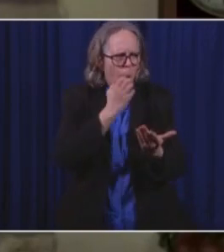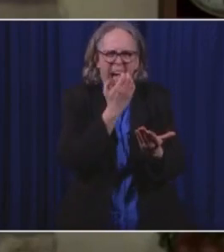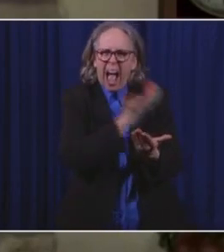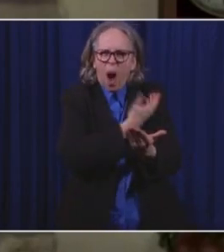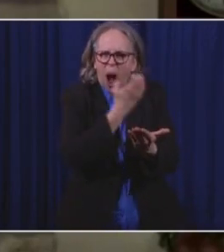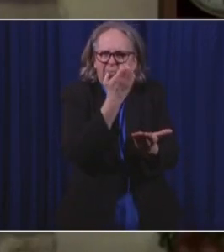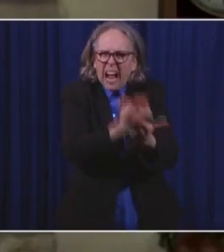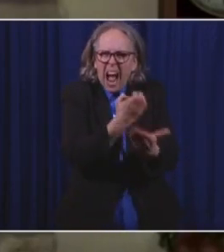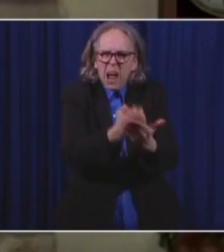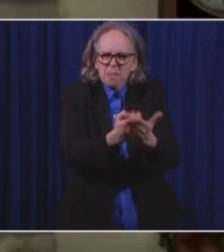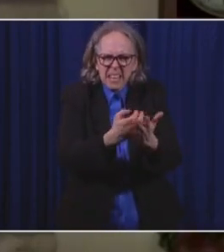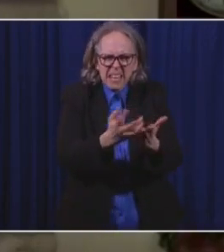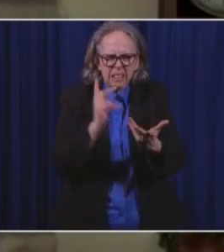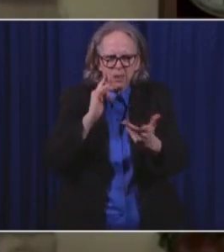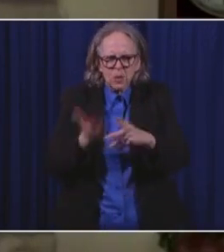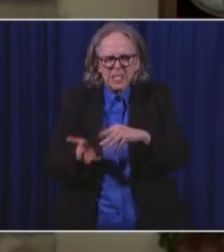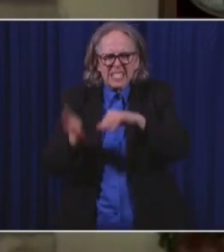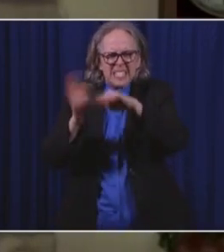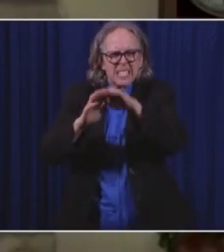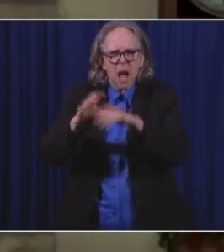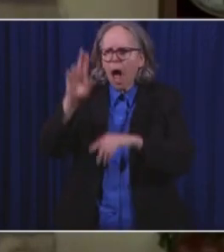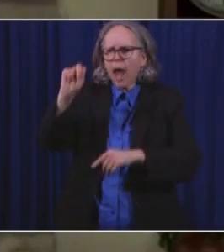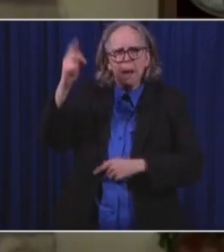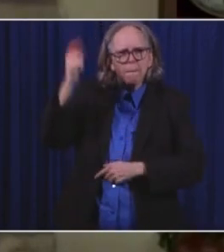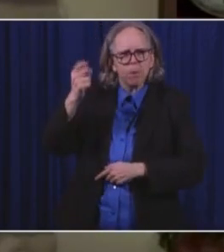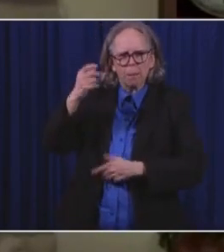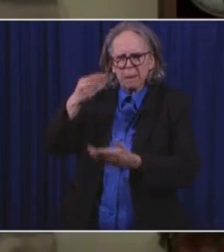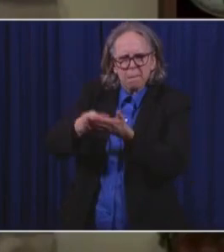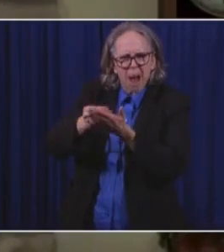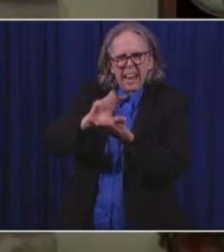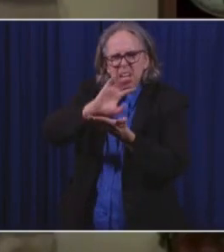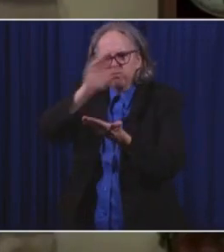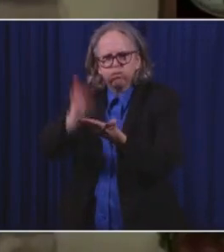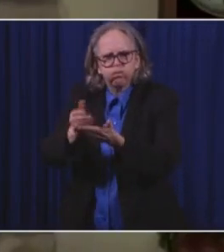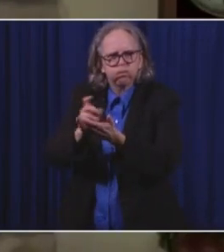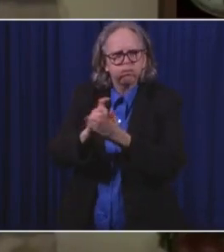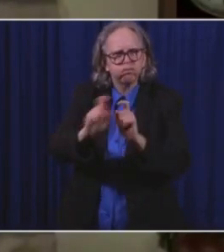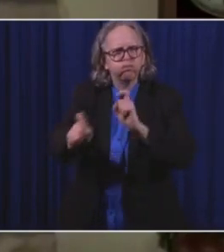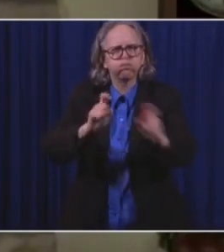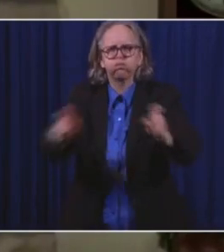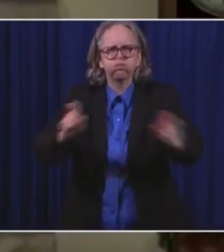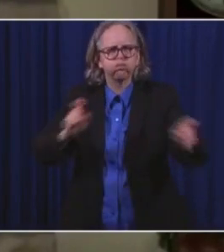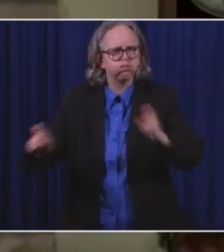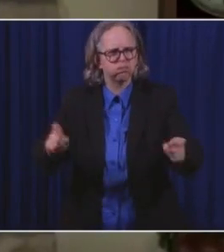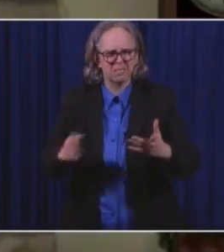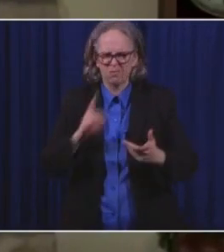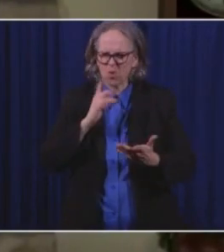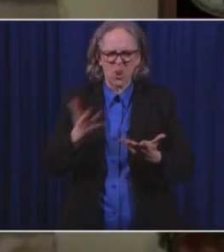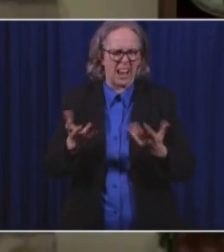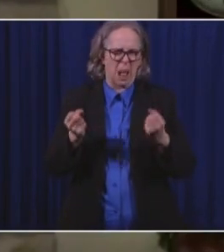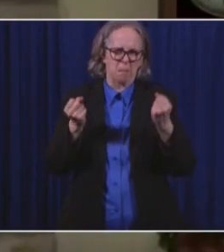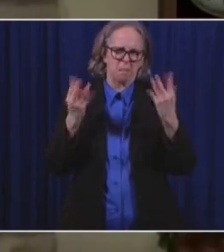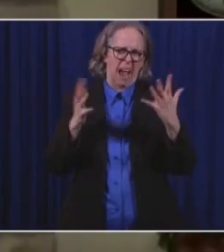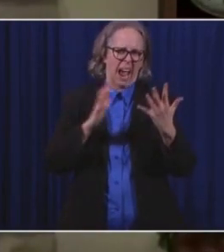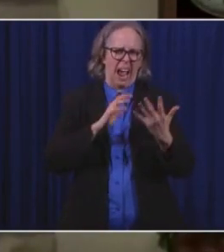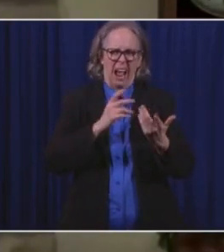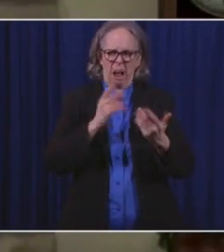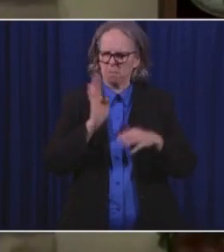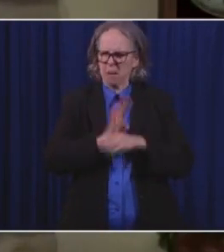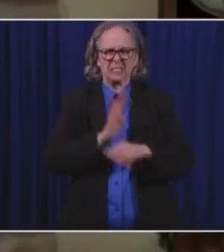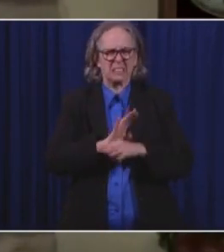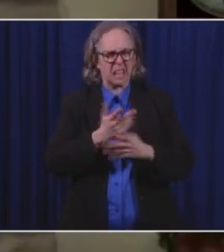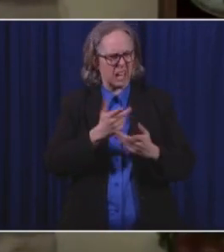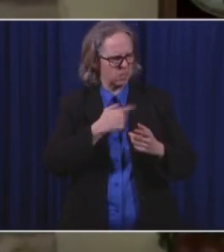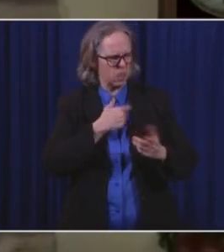unemployed, keeping their unemployment up, and being able to give money to businesses so they can continue to